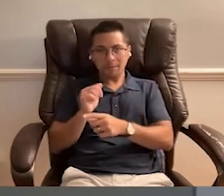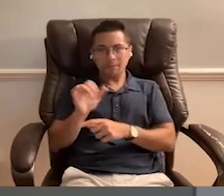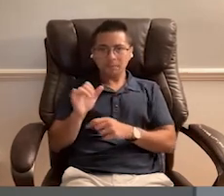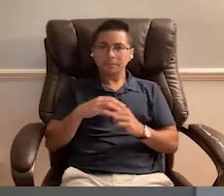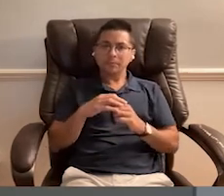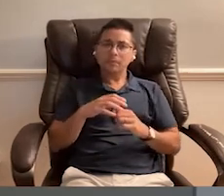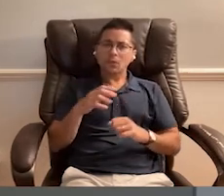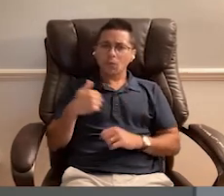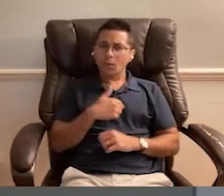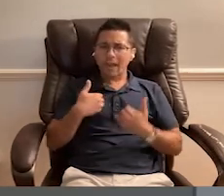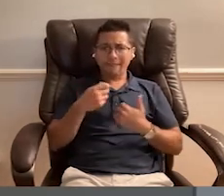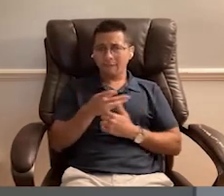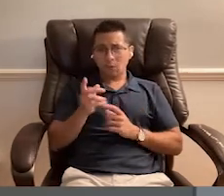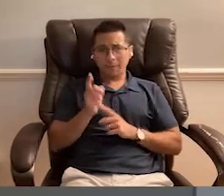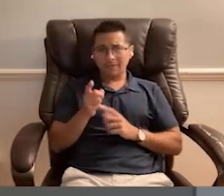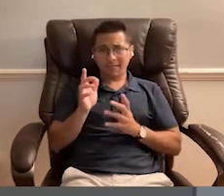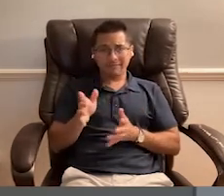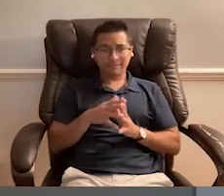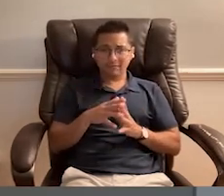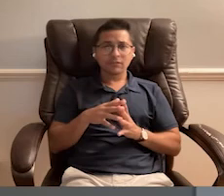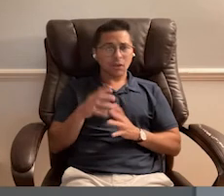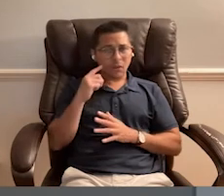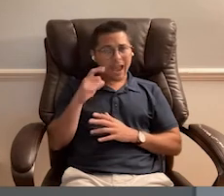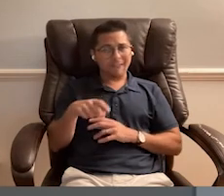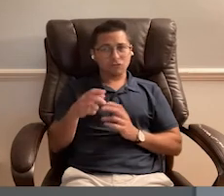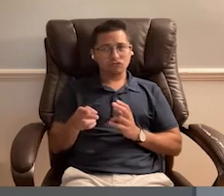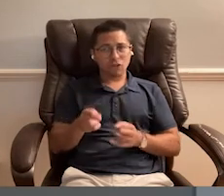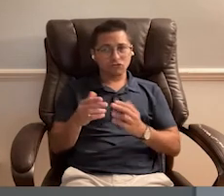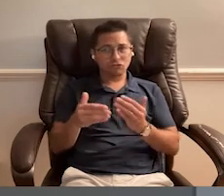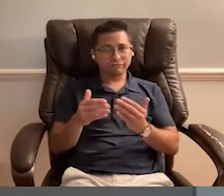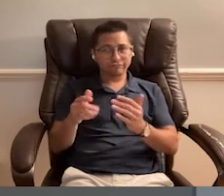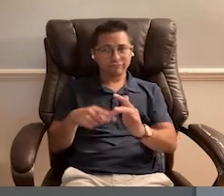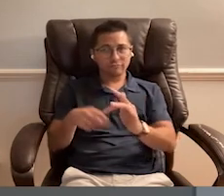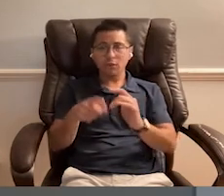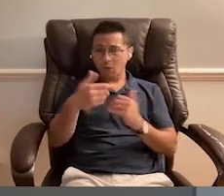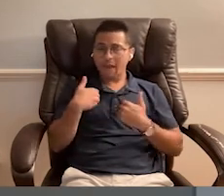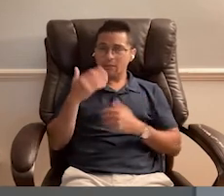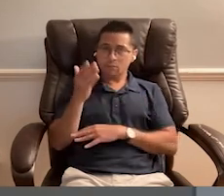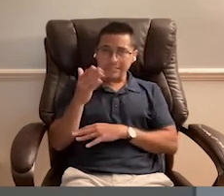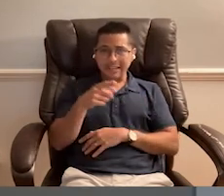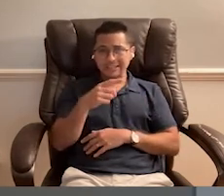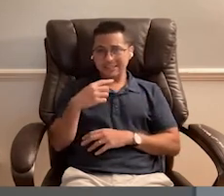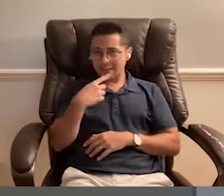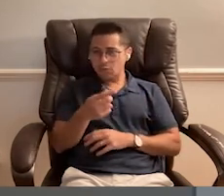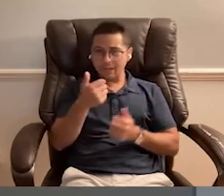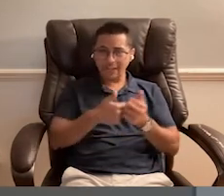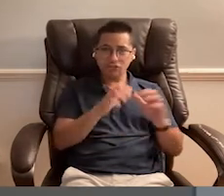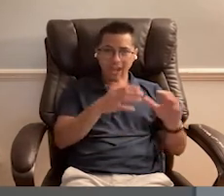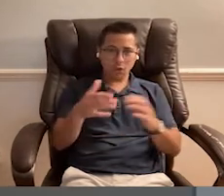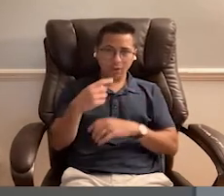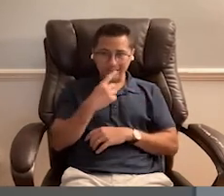wrap around them and then support them through our program. So we have just a few minutes. We're gonna have to rush through these, but you